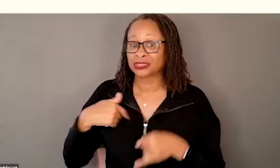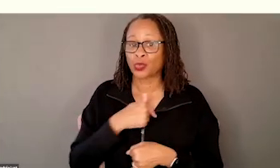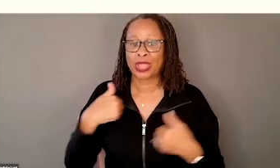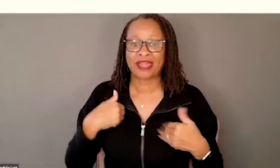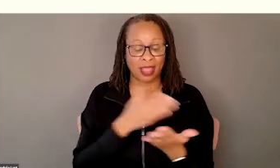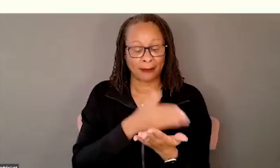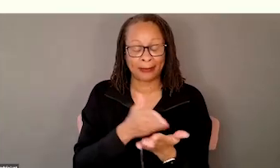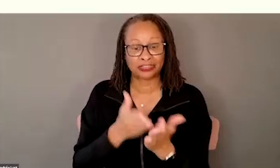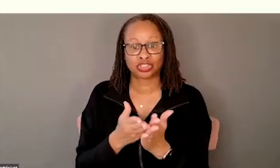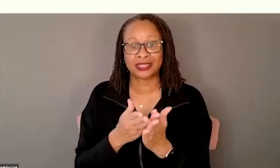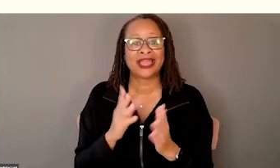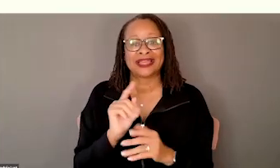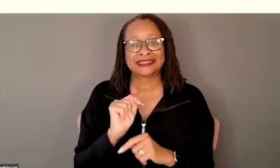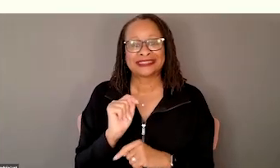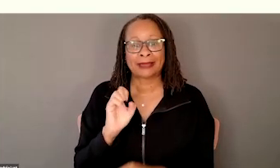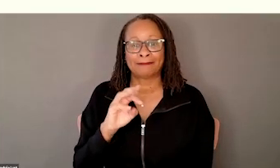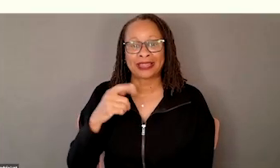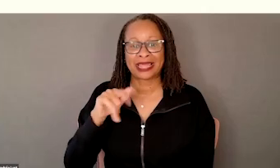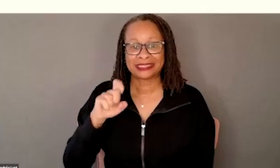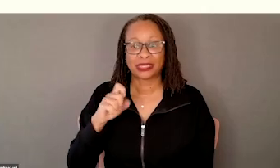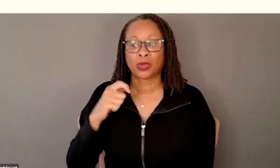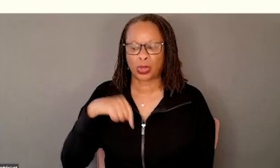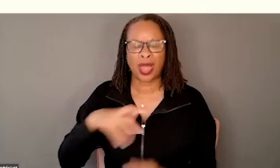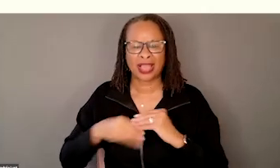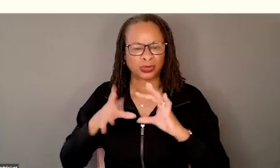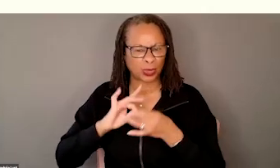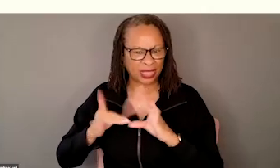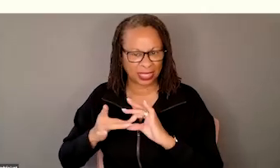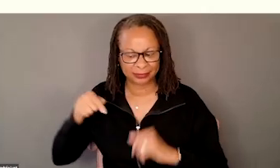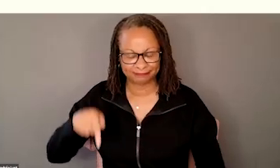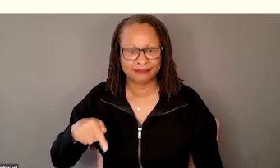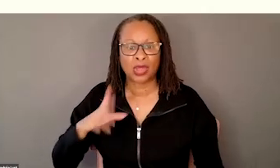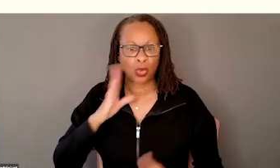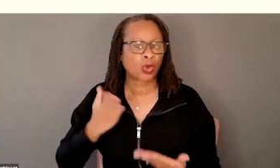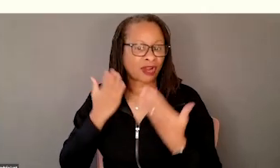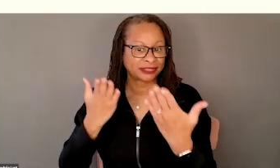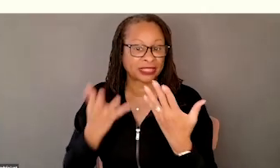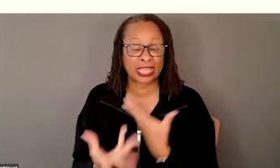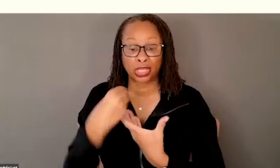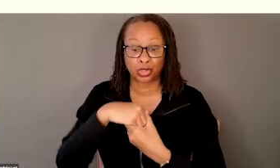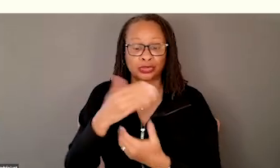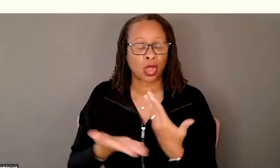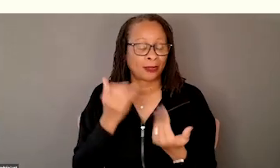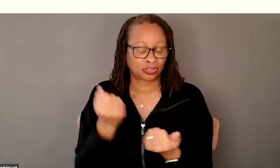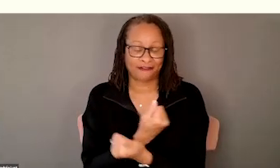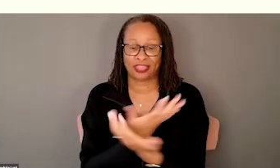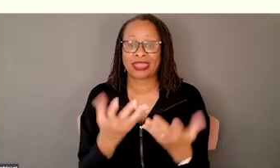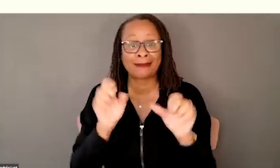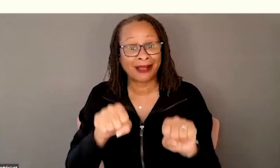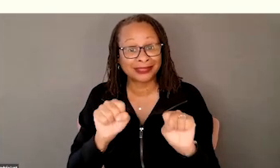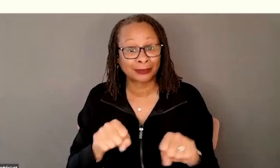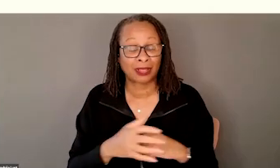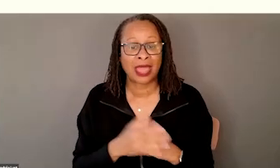template on our website that will also link below that we recommend. It includes almost everything possible you